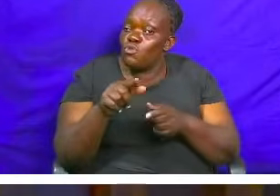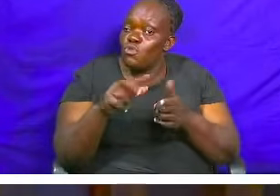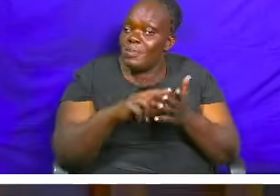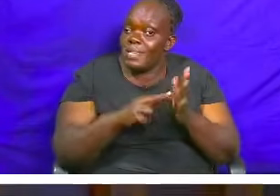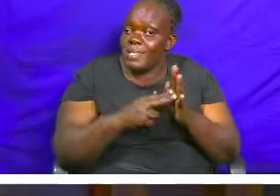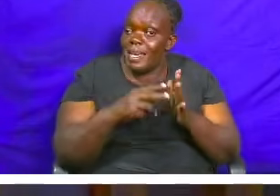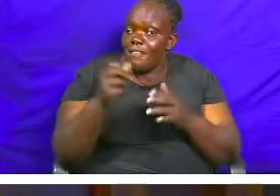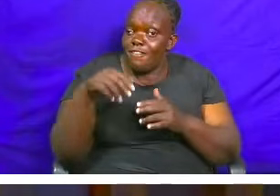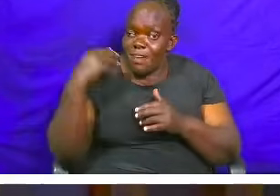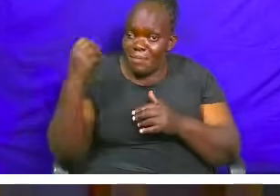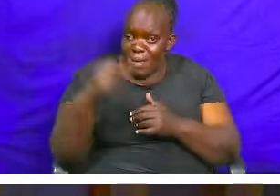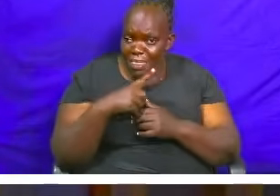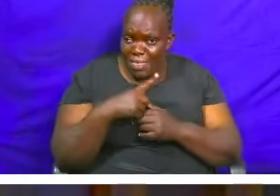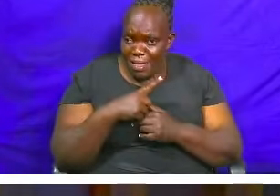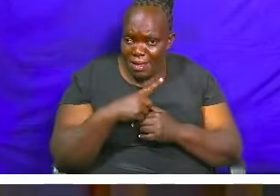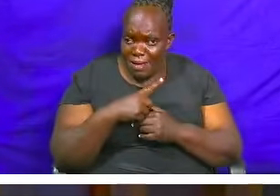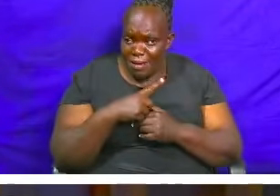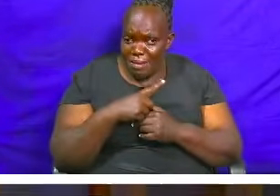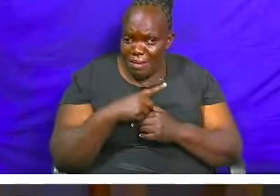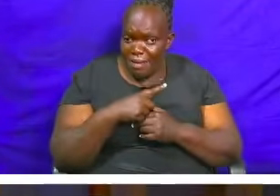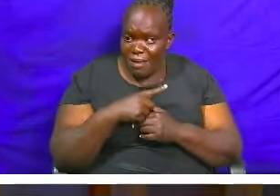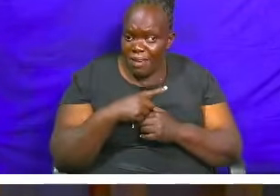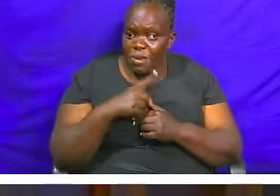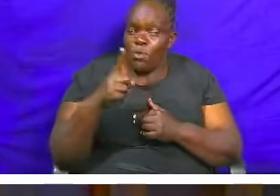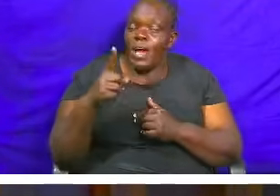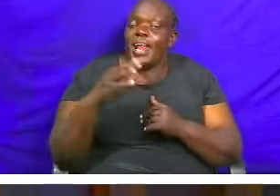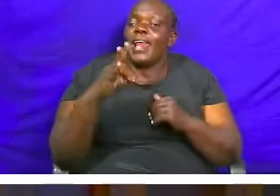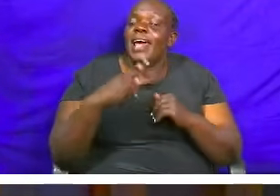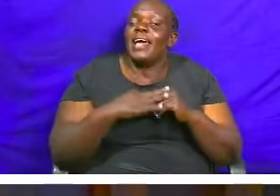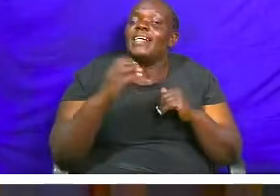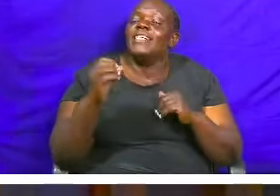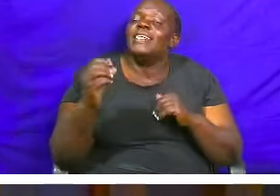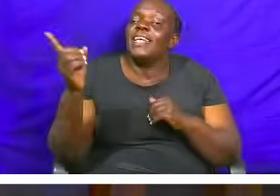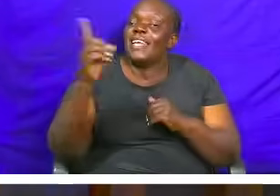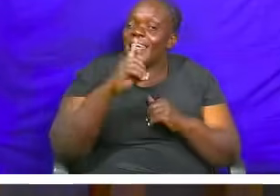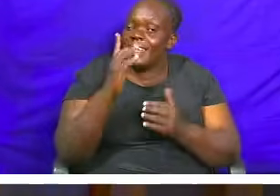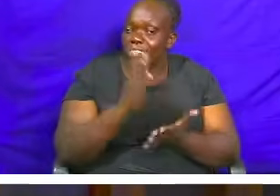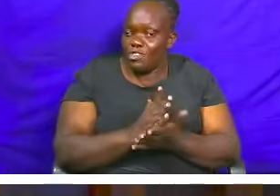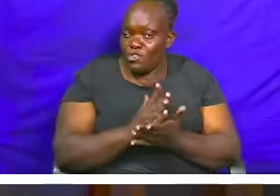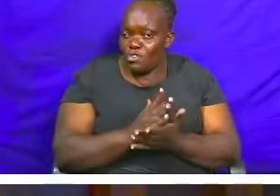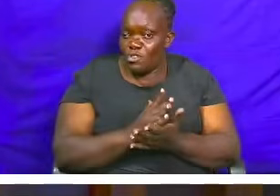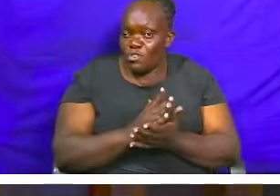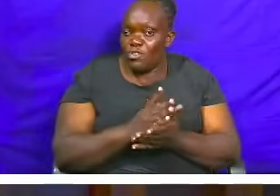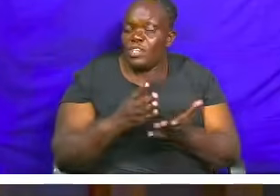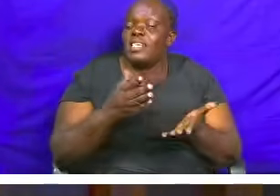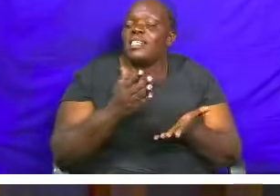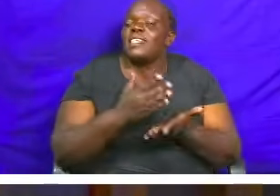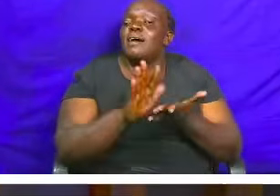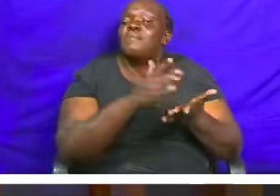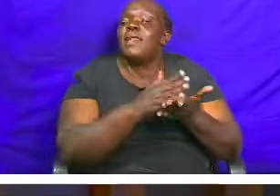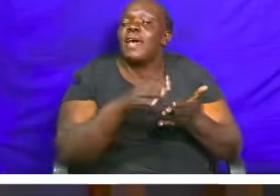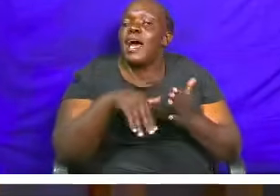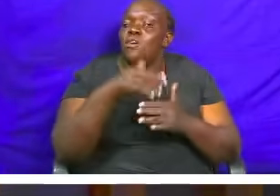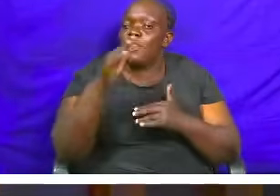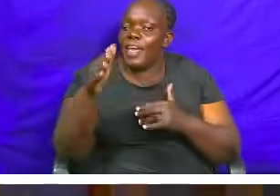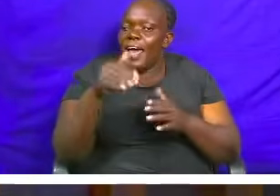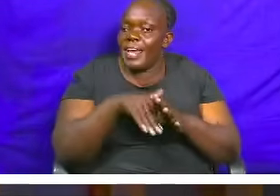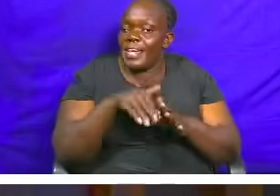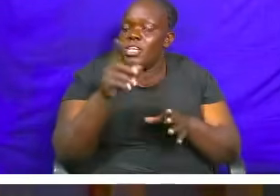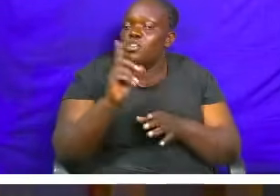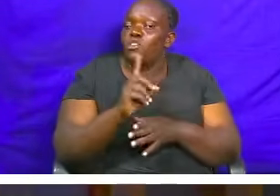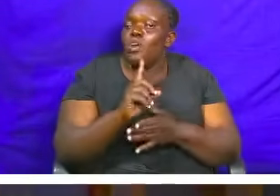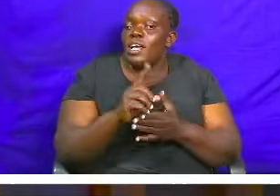month, this is the 180th day, they'll pay the supplier out there in dollars. So there's a